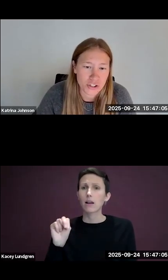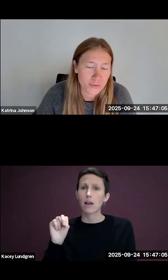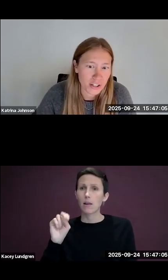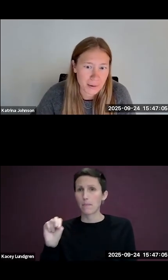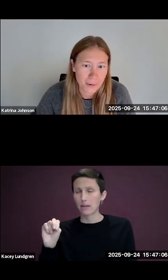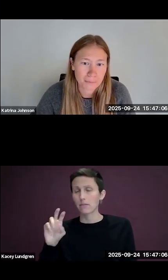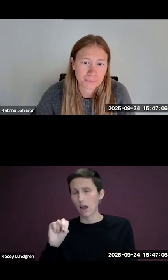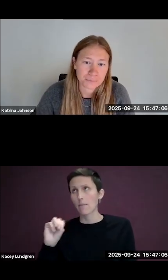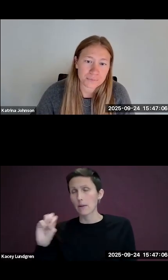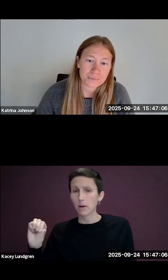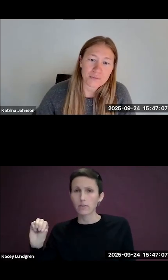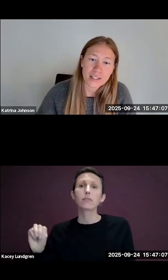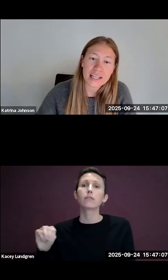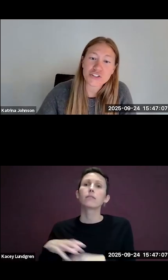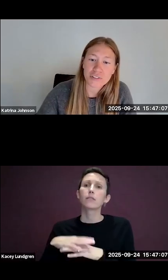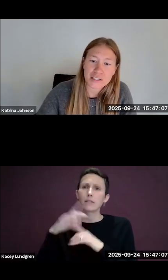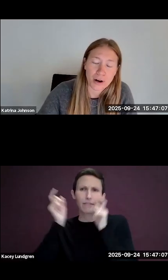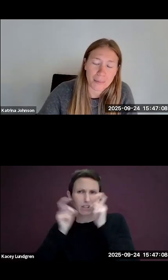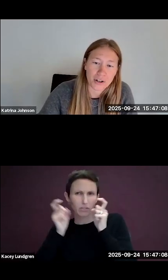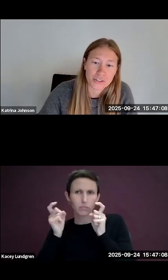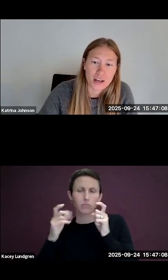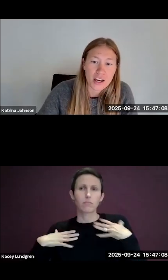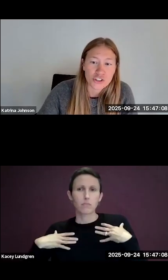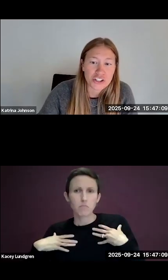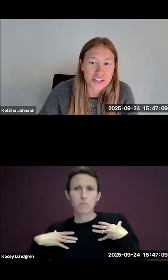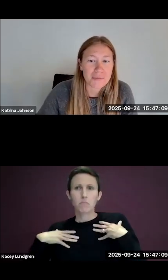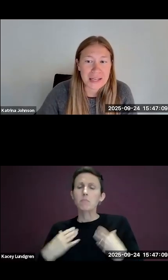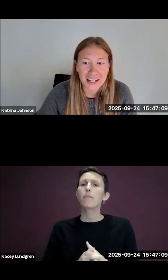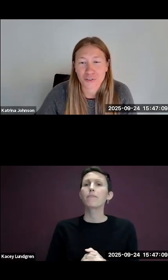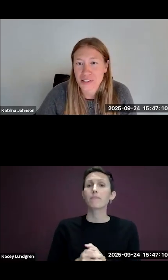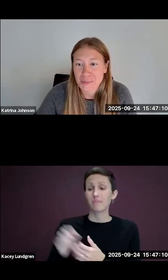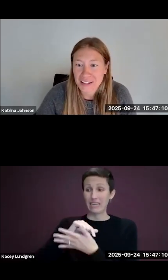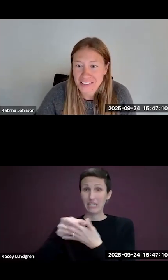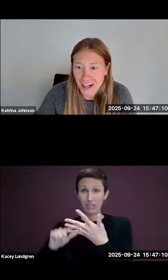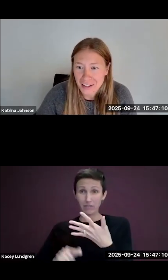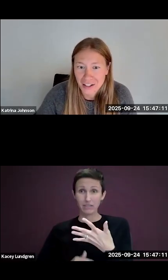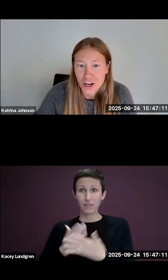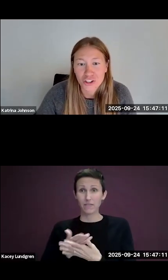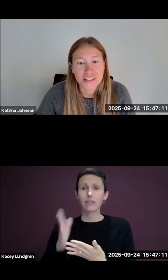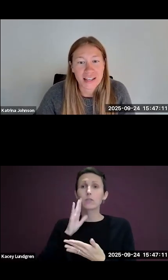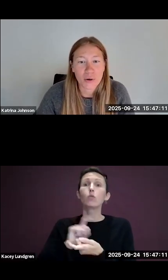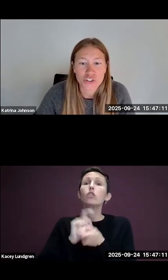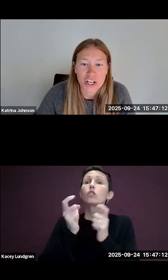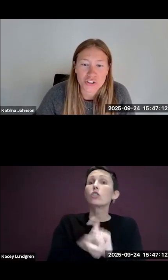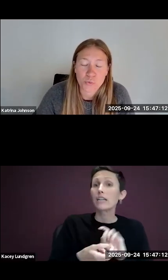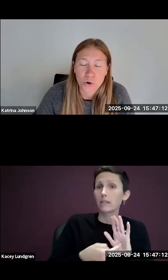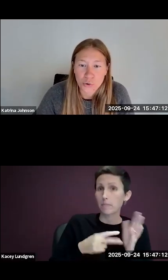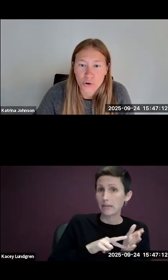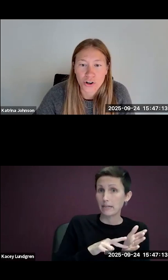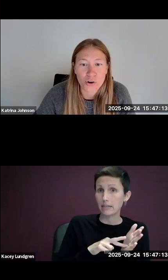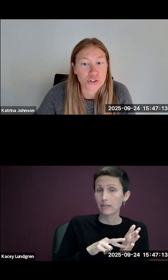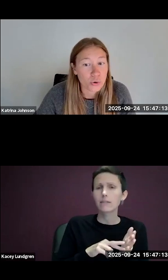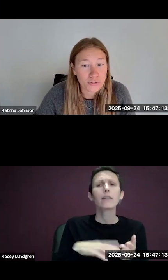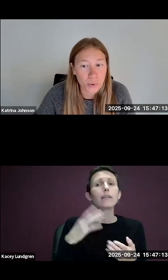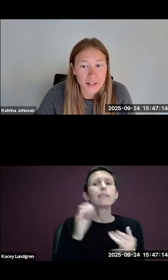facial expressions, for example. Each of these parameters changes the meaning of what's being signed, just like how a change in